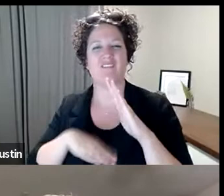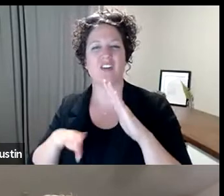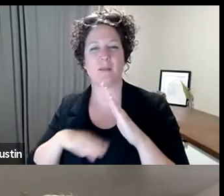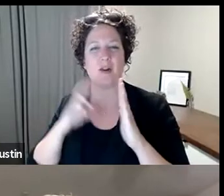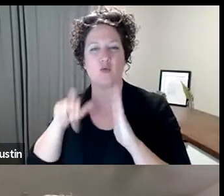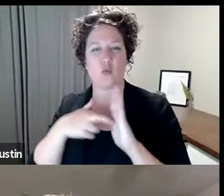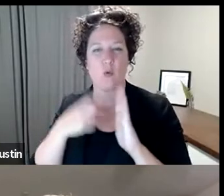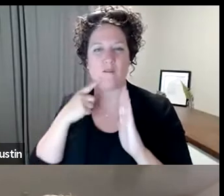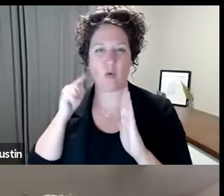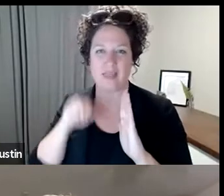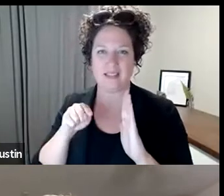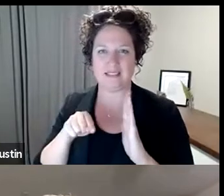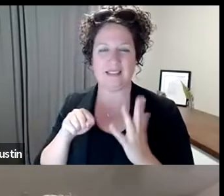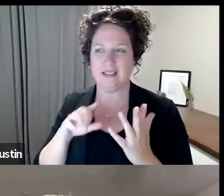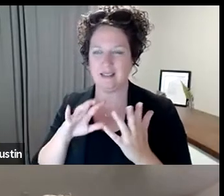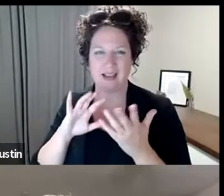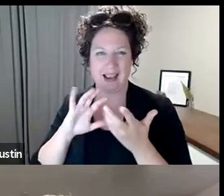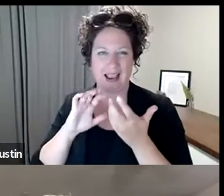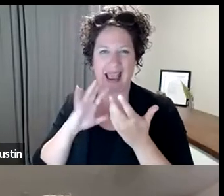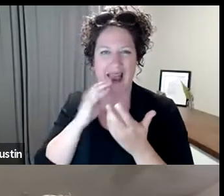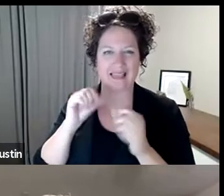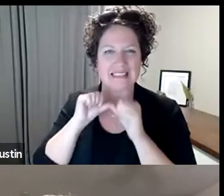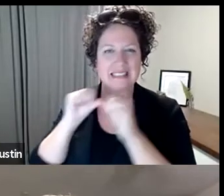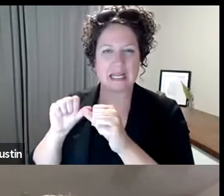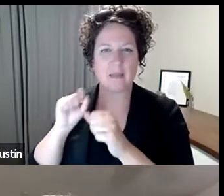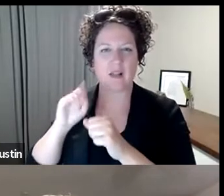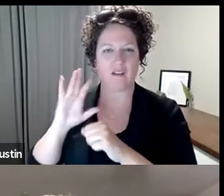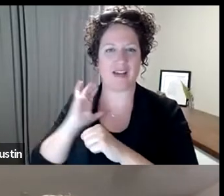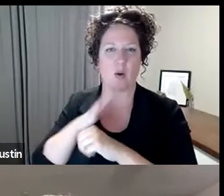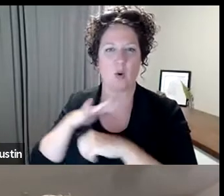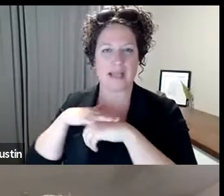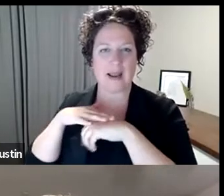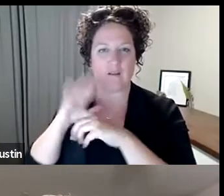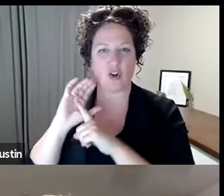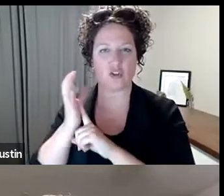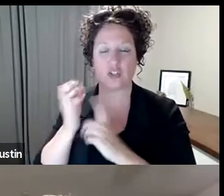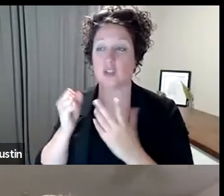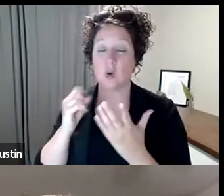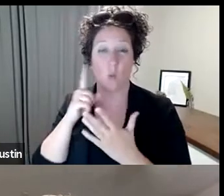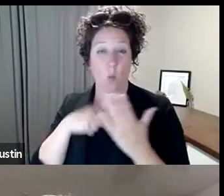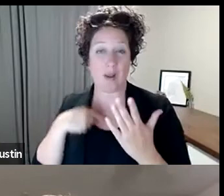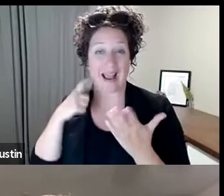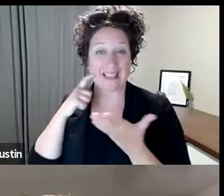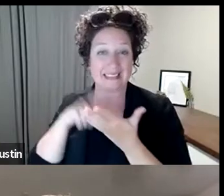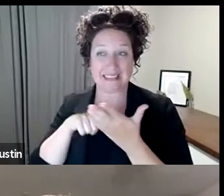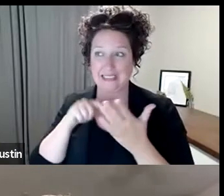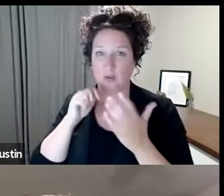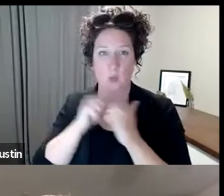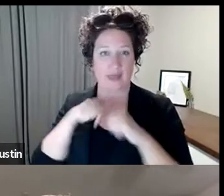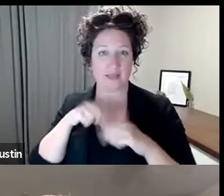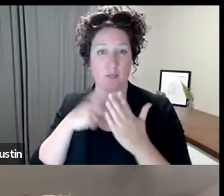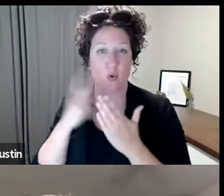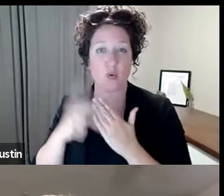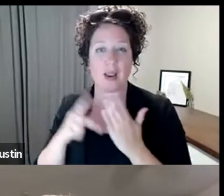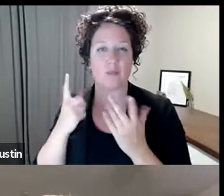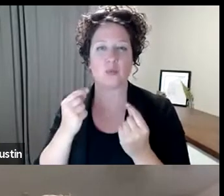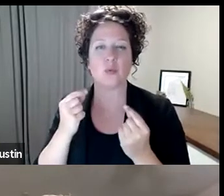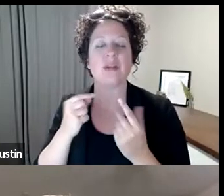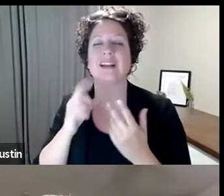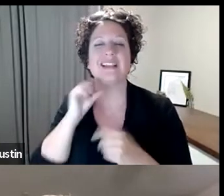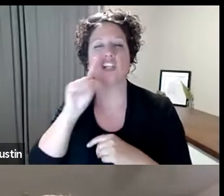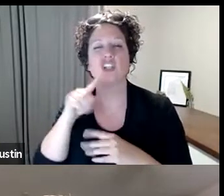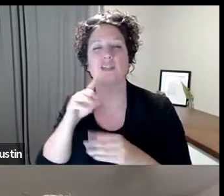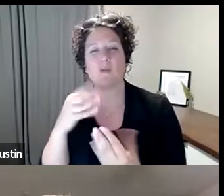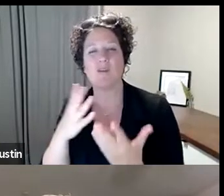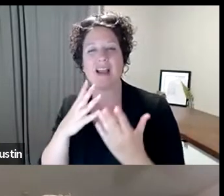preservation plays in the sustainability of our Native cultures. And so a lot of what I see this program doing is, you know, not just providing